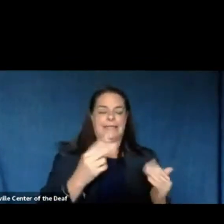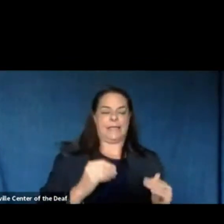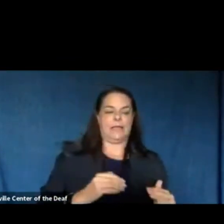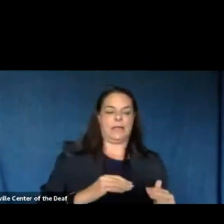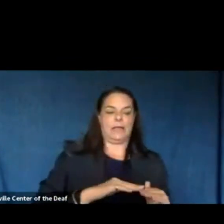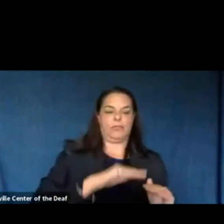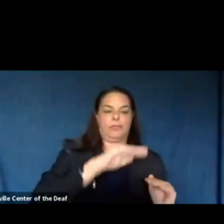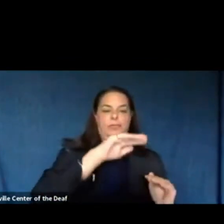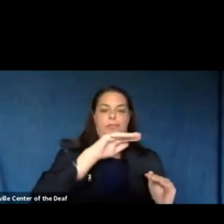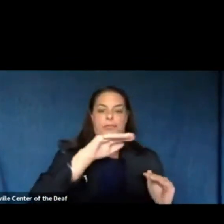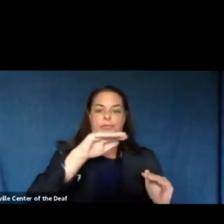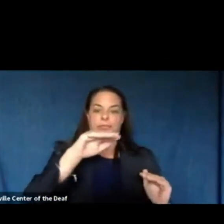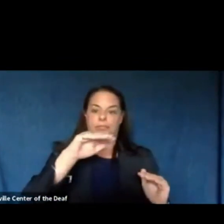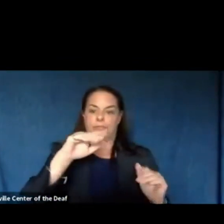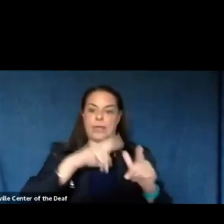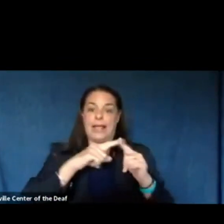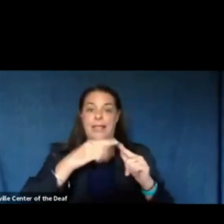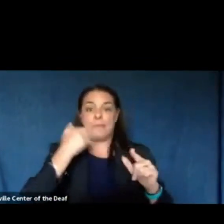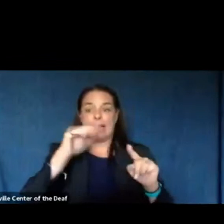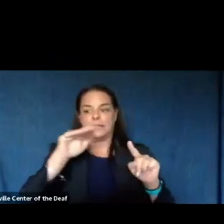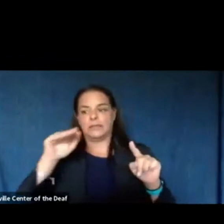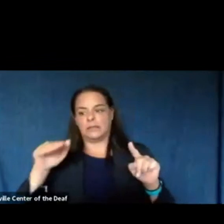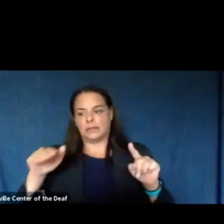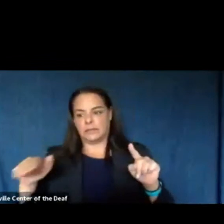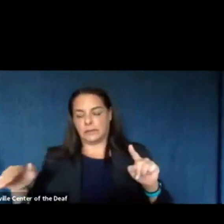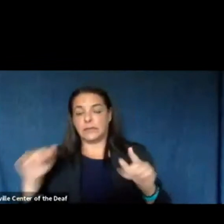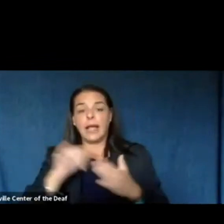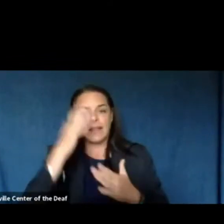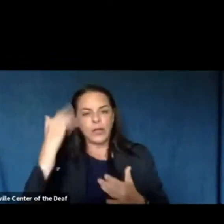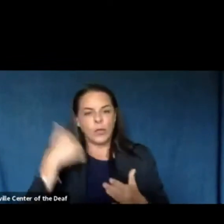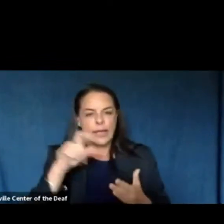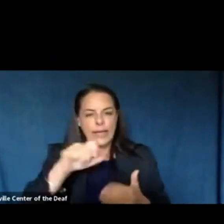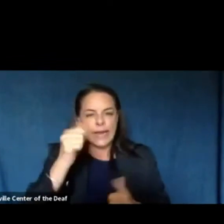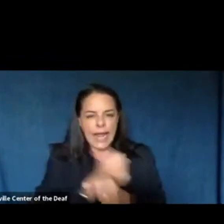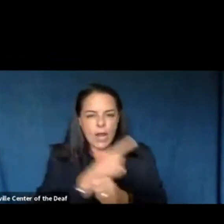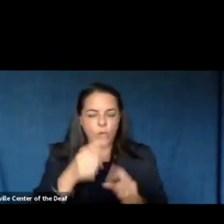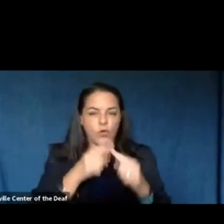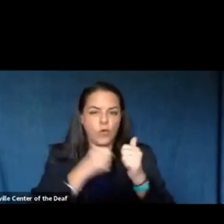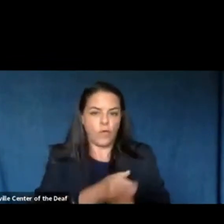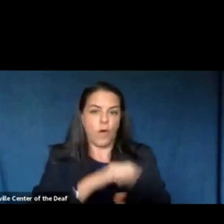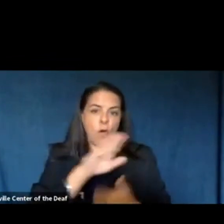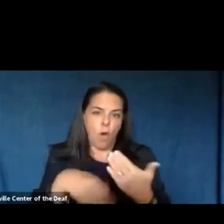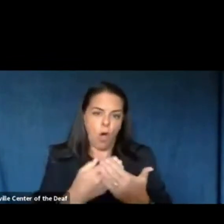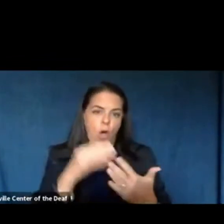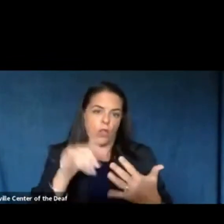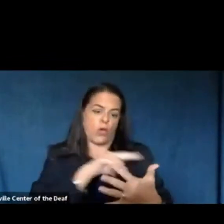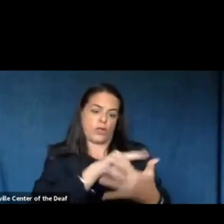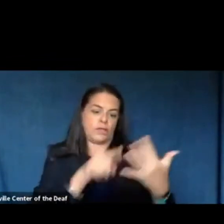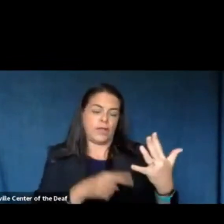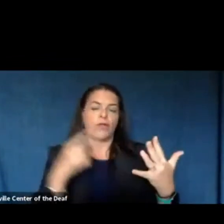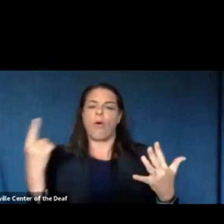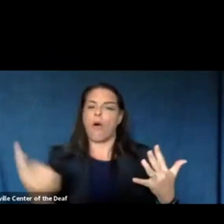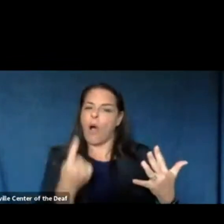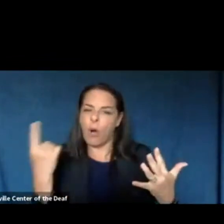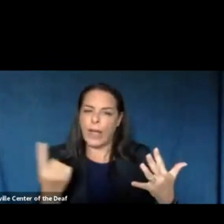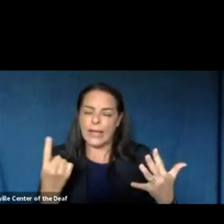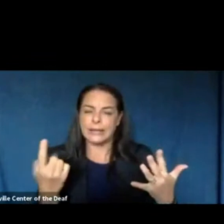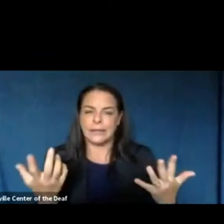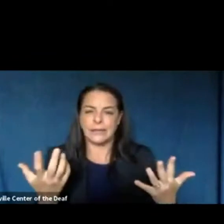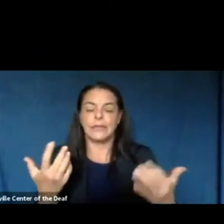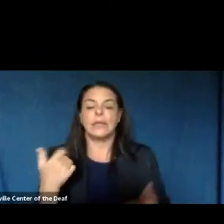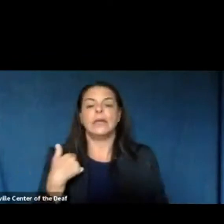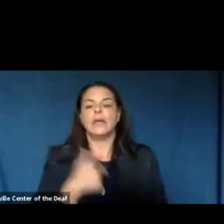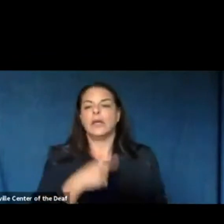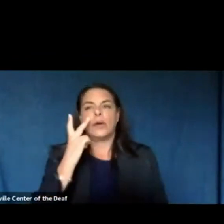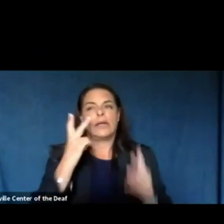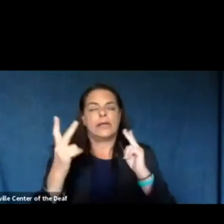back to that core message that we need everybody following all the prevention methods all the time. We're seeing so